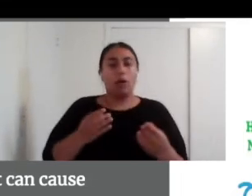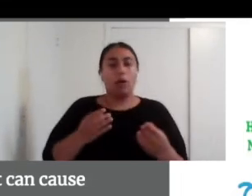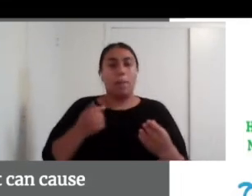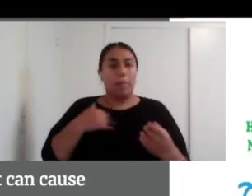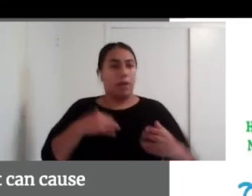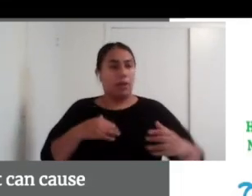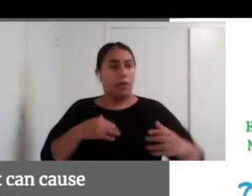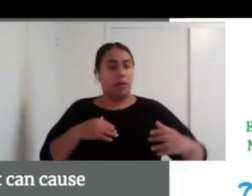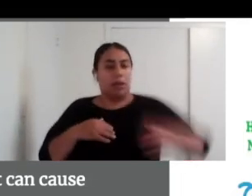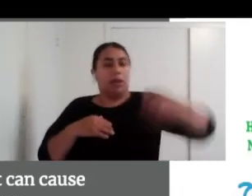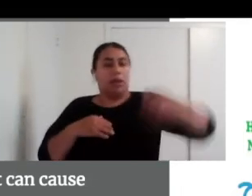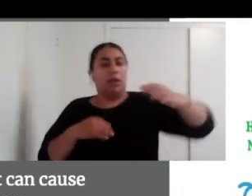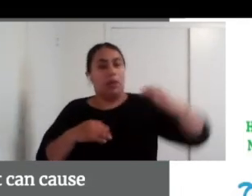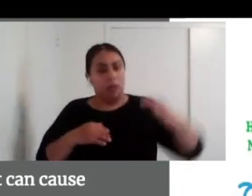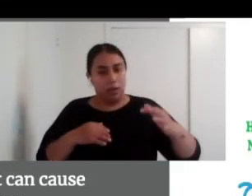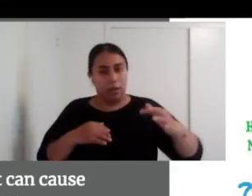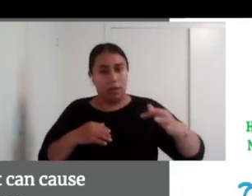sclerosis.